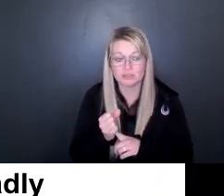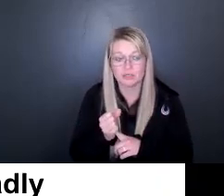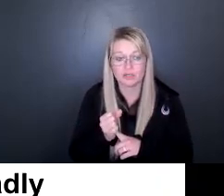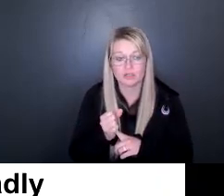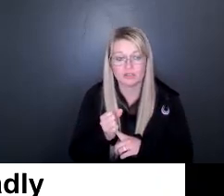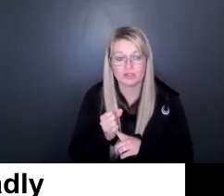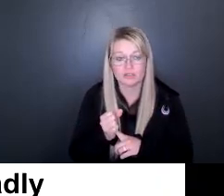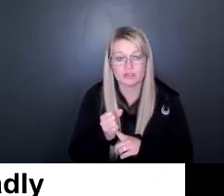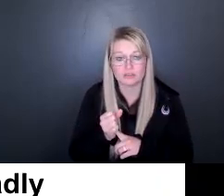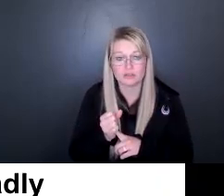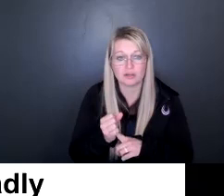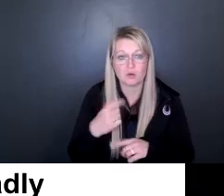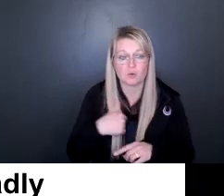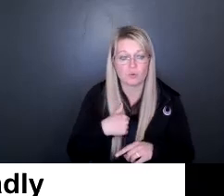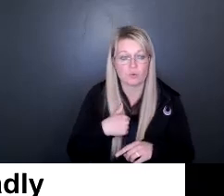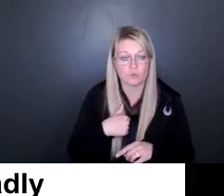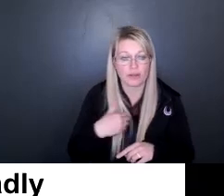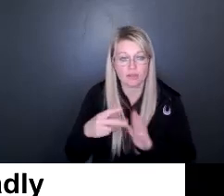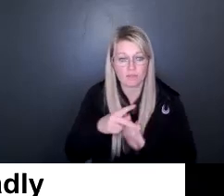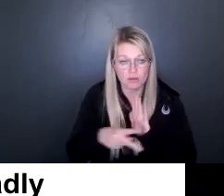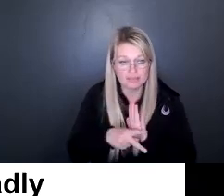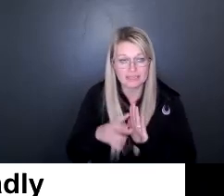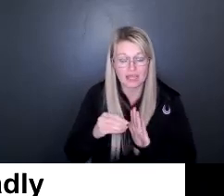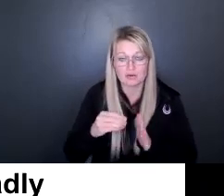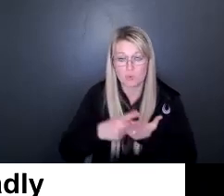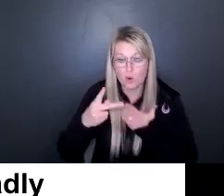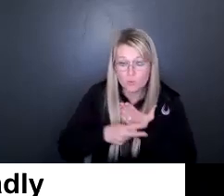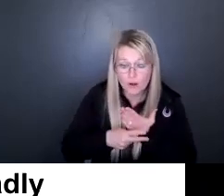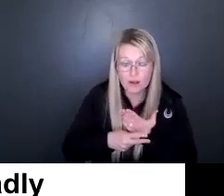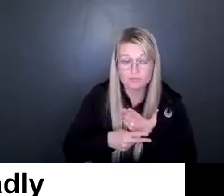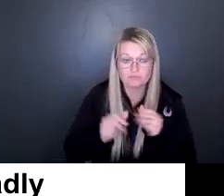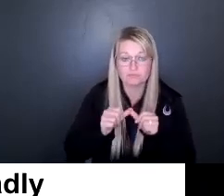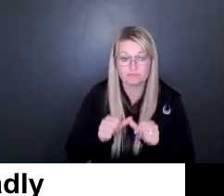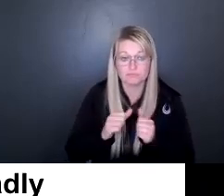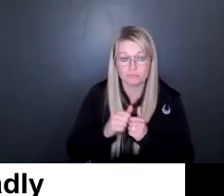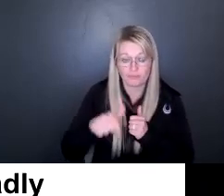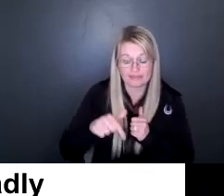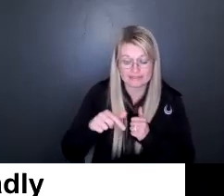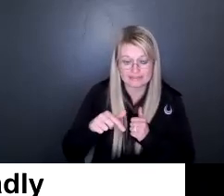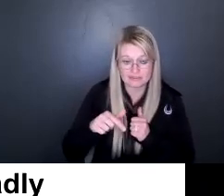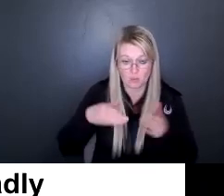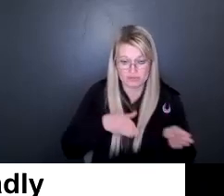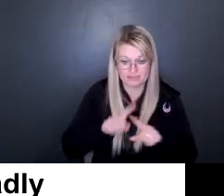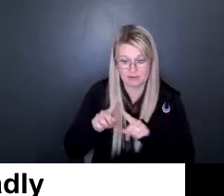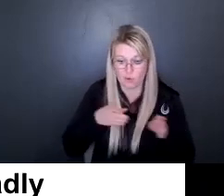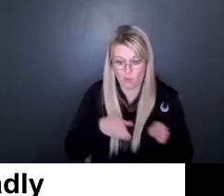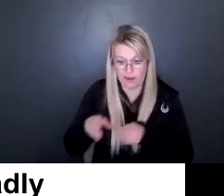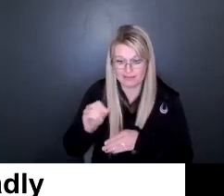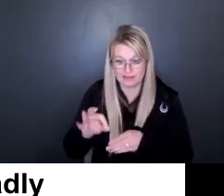advocacy and related policy and programming has resulted in certain forms of disability,